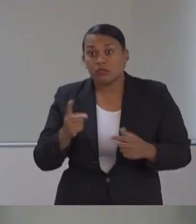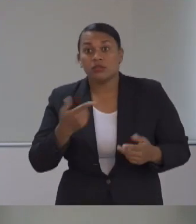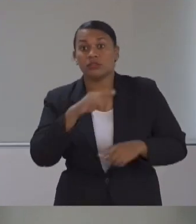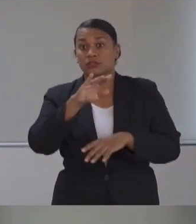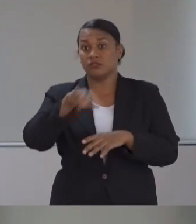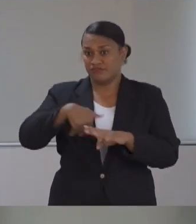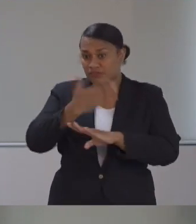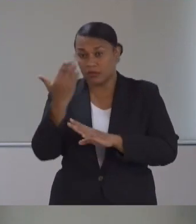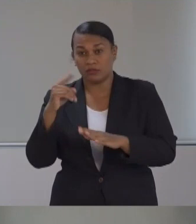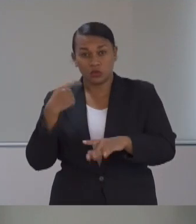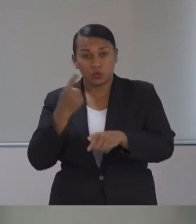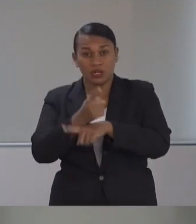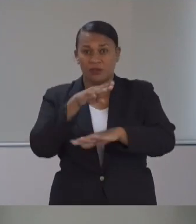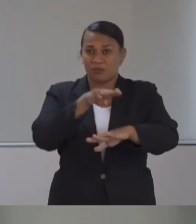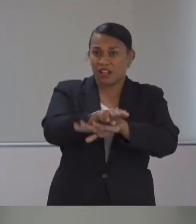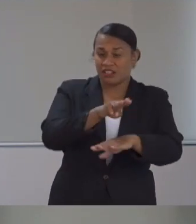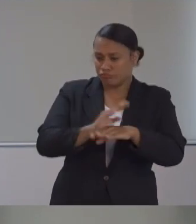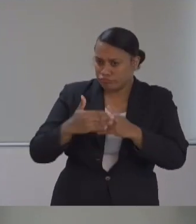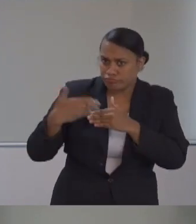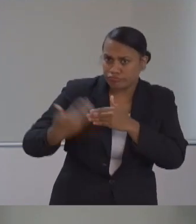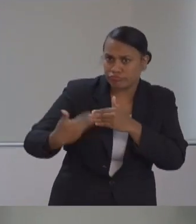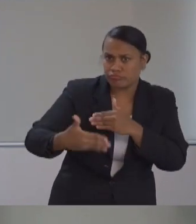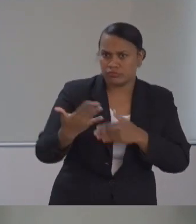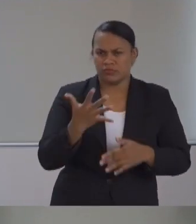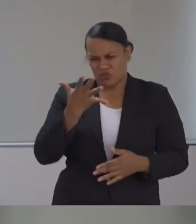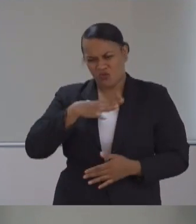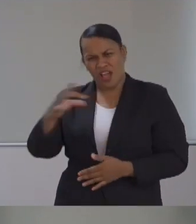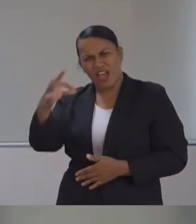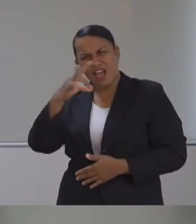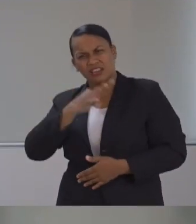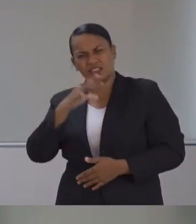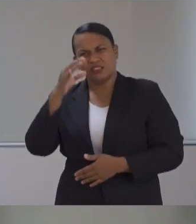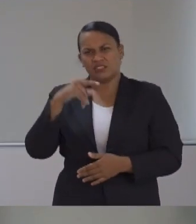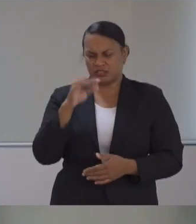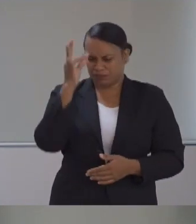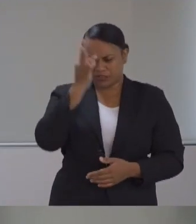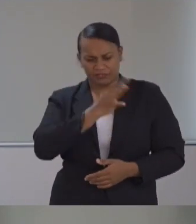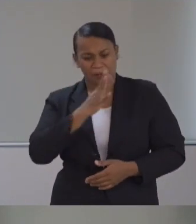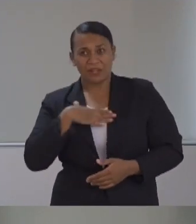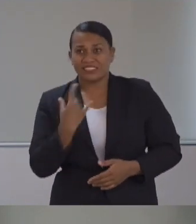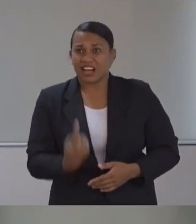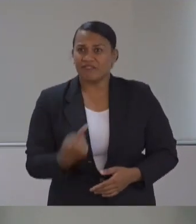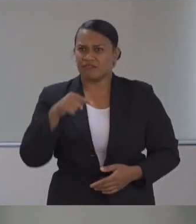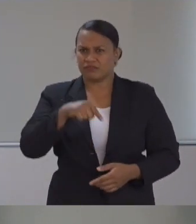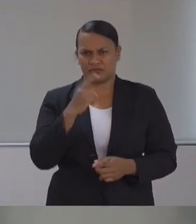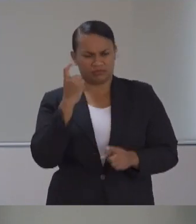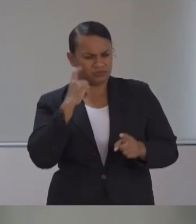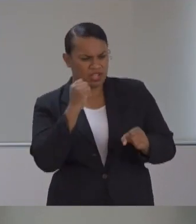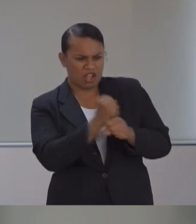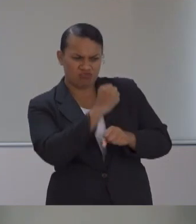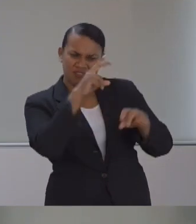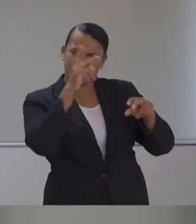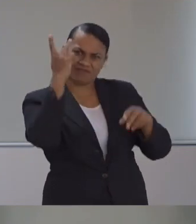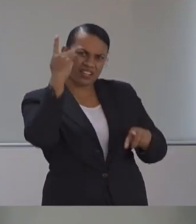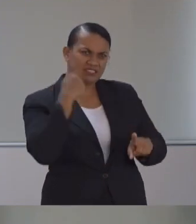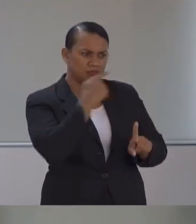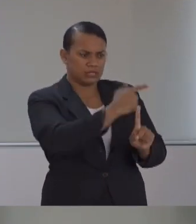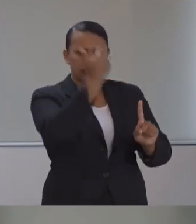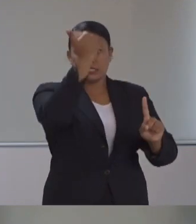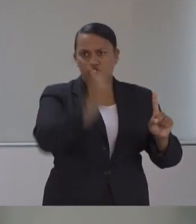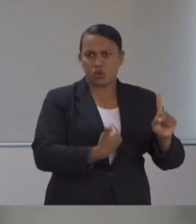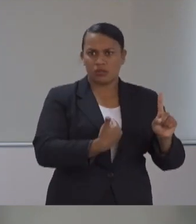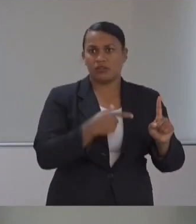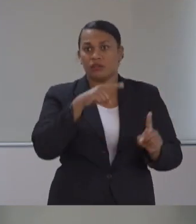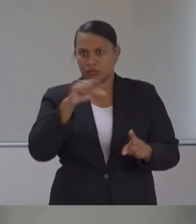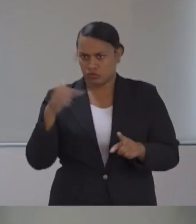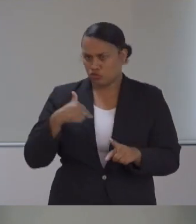ahead. Ask yourself, if I could prevent my grandparent from suffering a stroke by washing my hands,